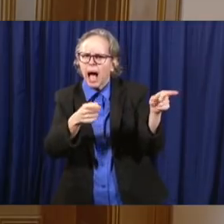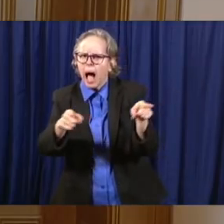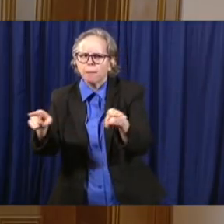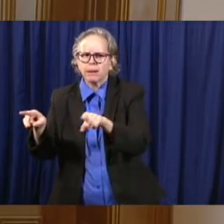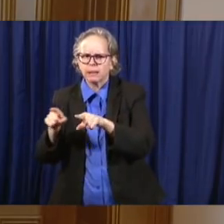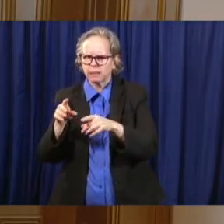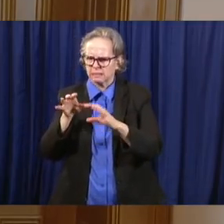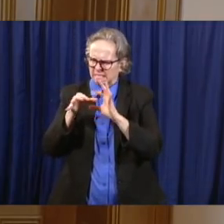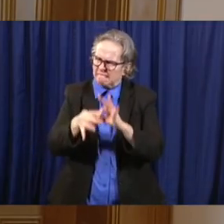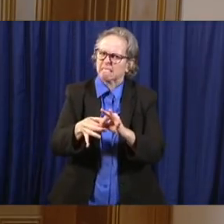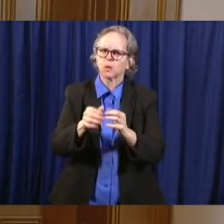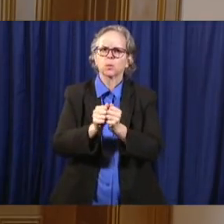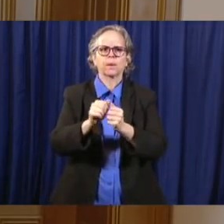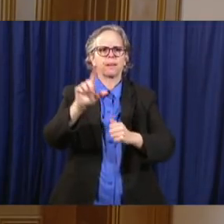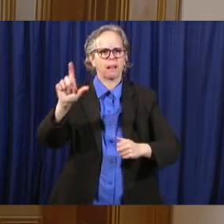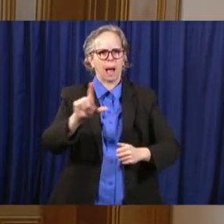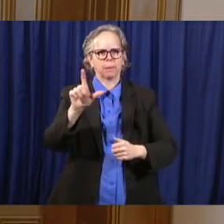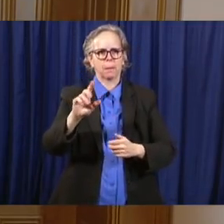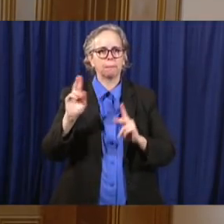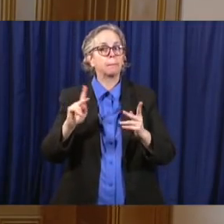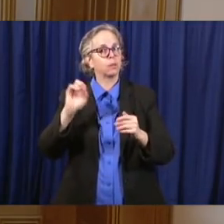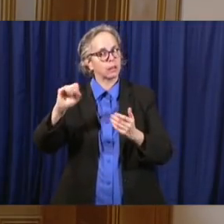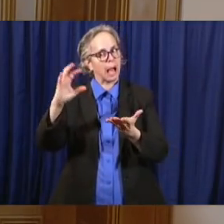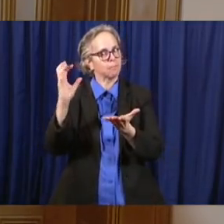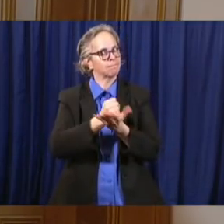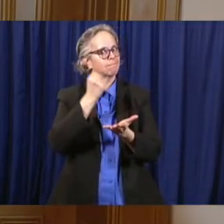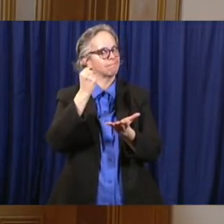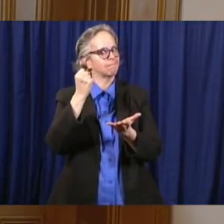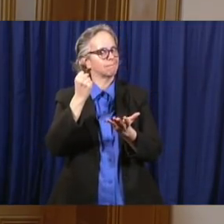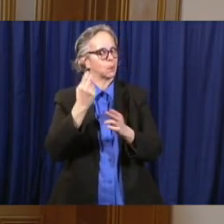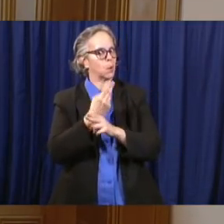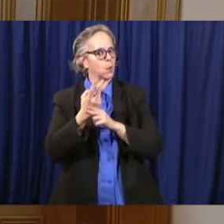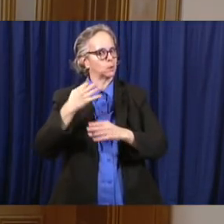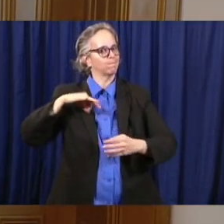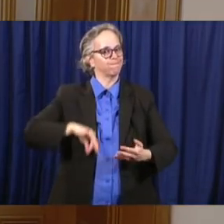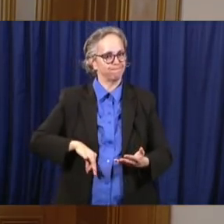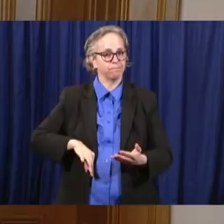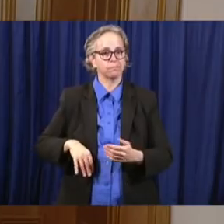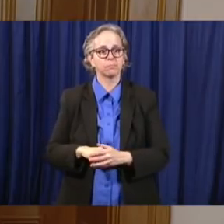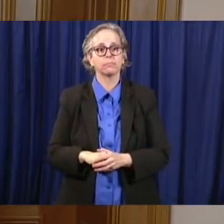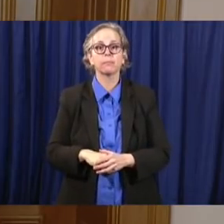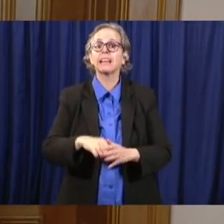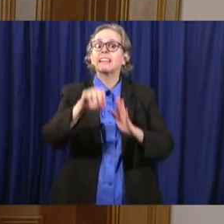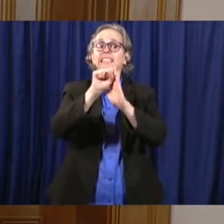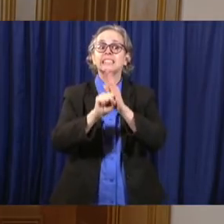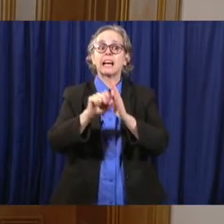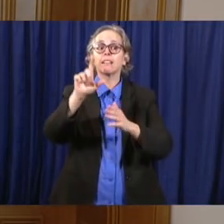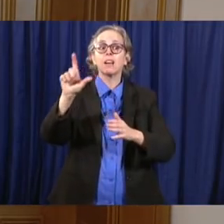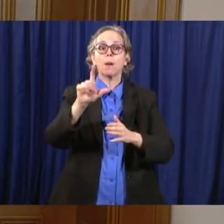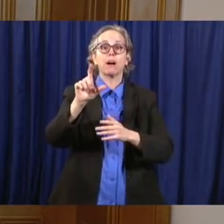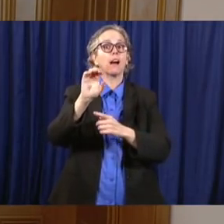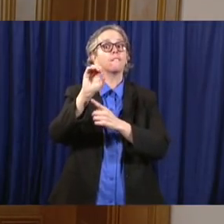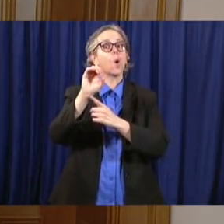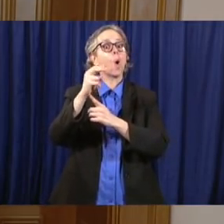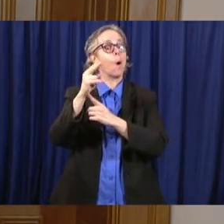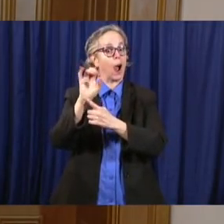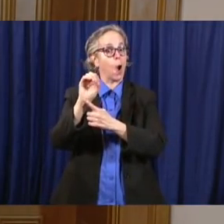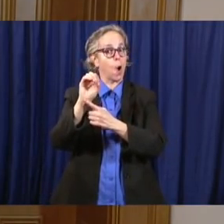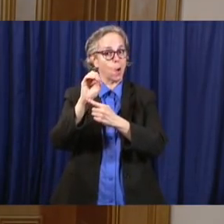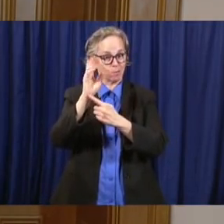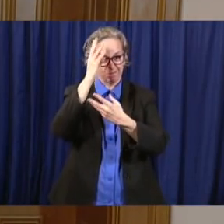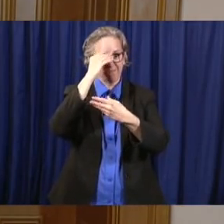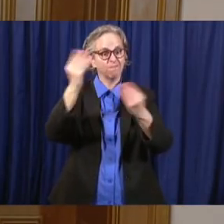can do. The State Library of Ohio has put out a big calendar of the